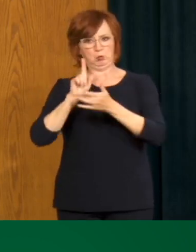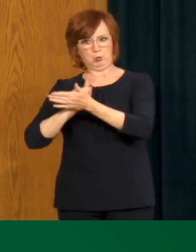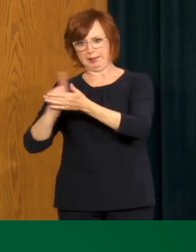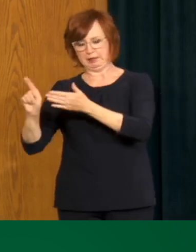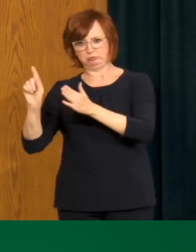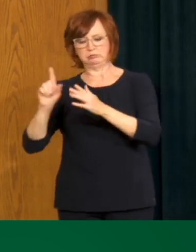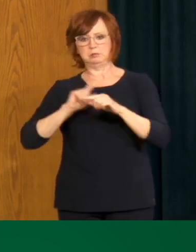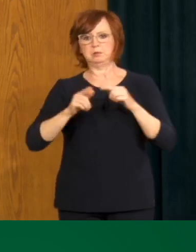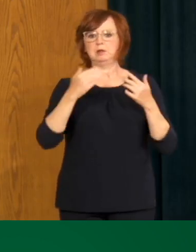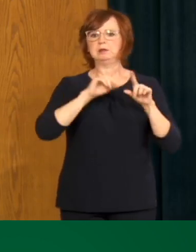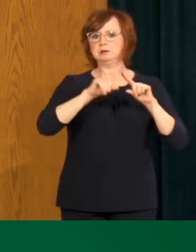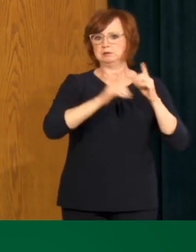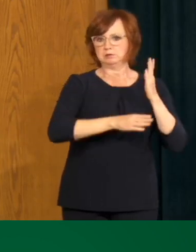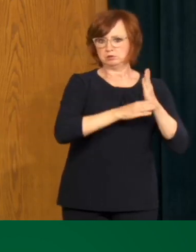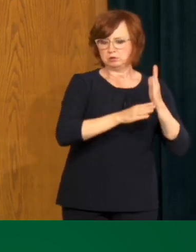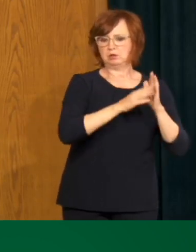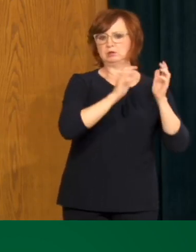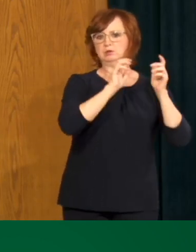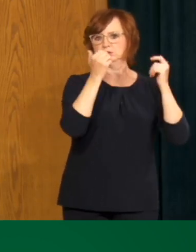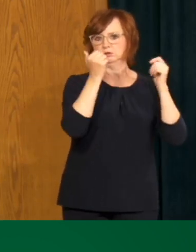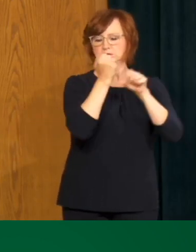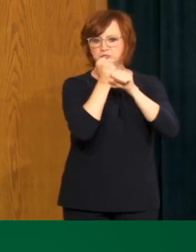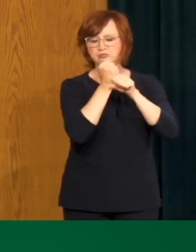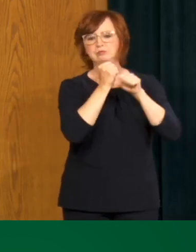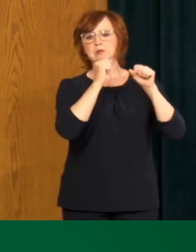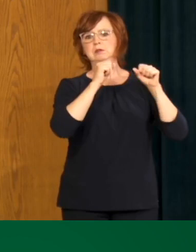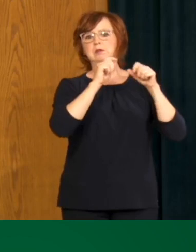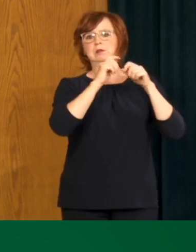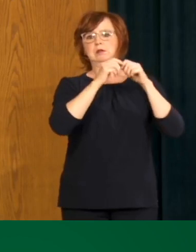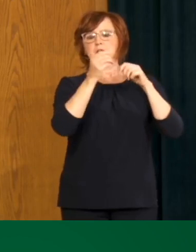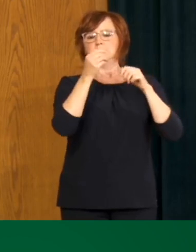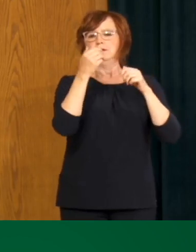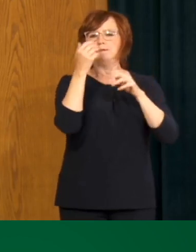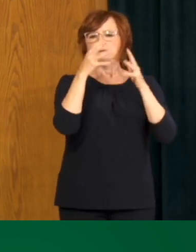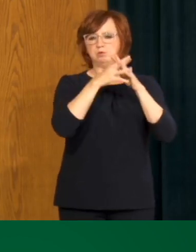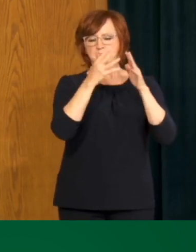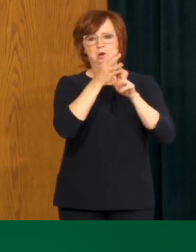team sports such as soccer, softball, or flag football will be able to